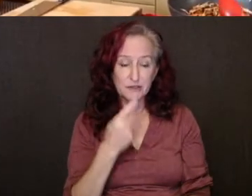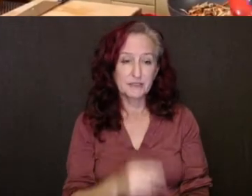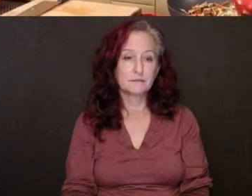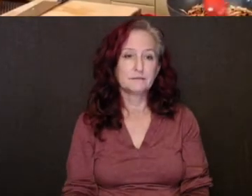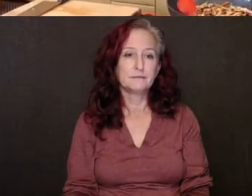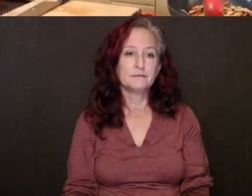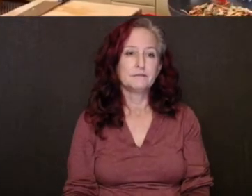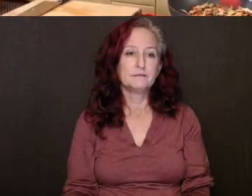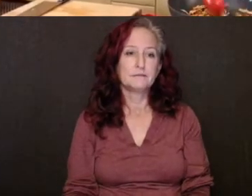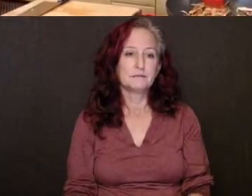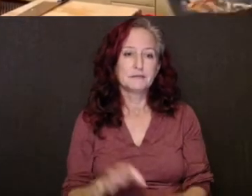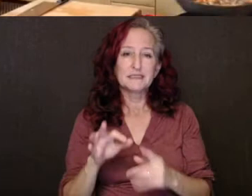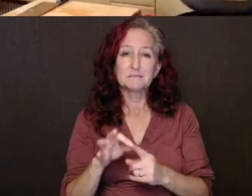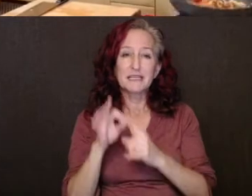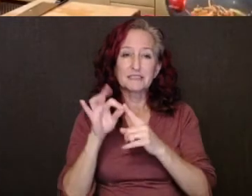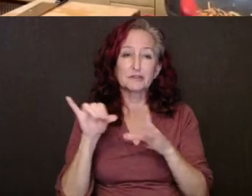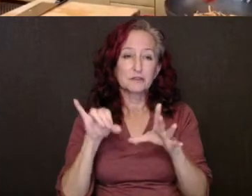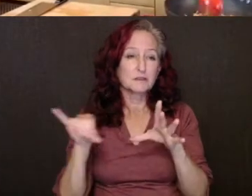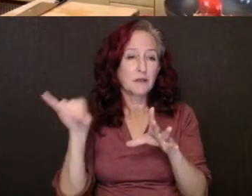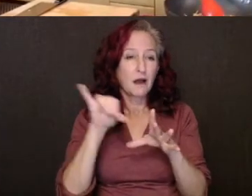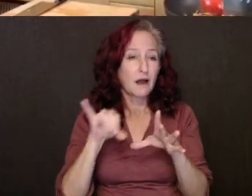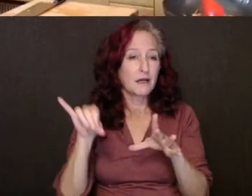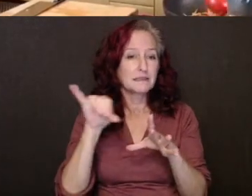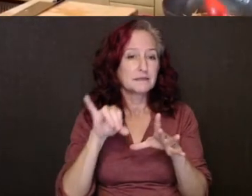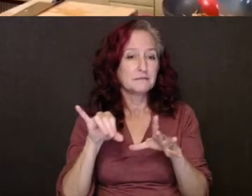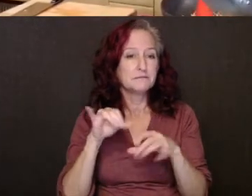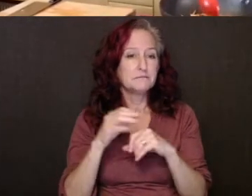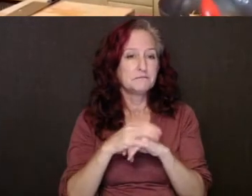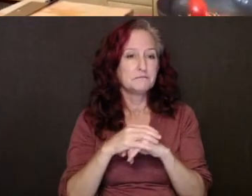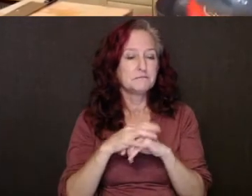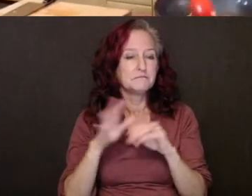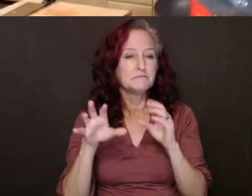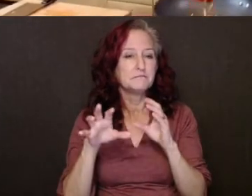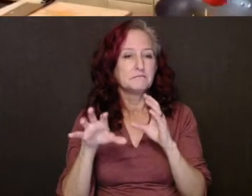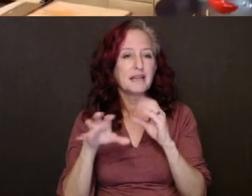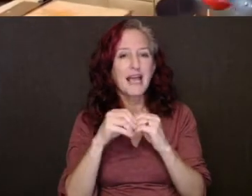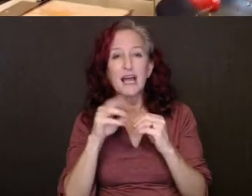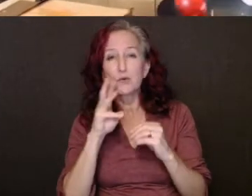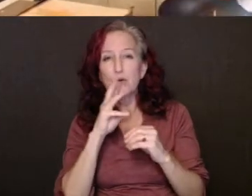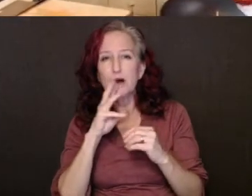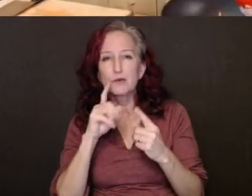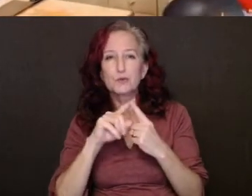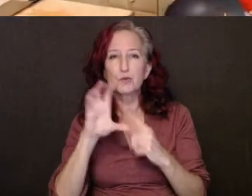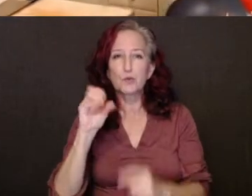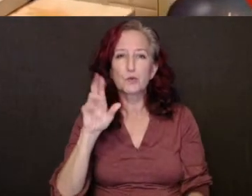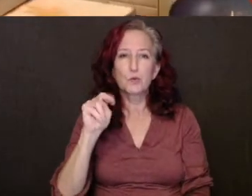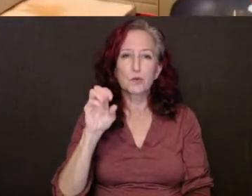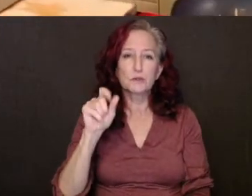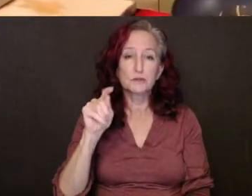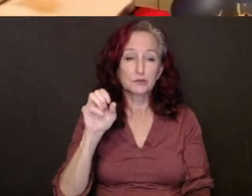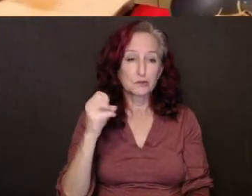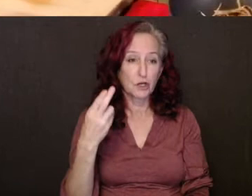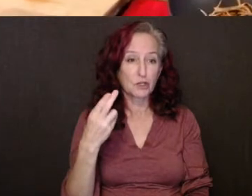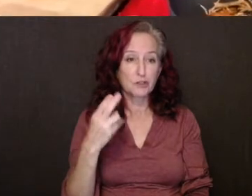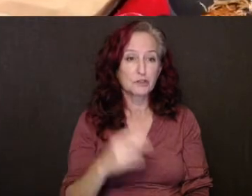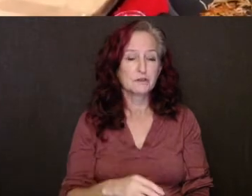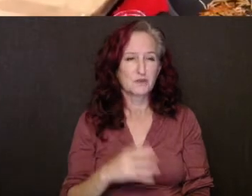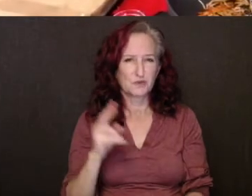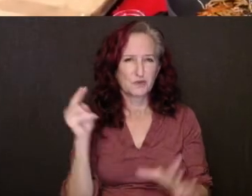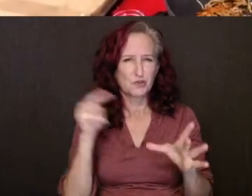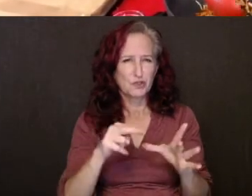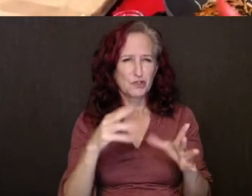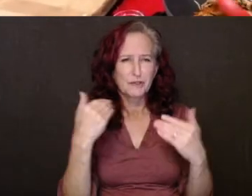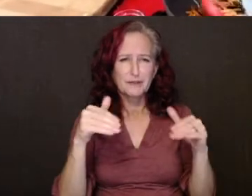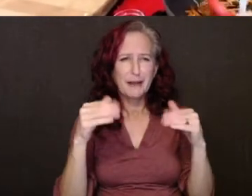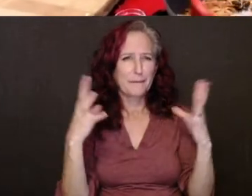different color contrast, flavor contrast. When this is all nice and done, I will thicken this up with tiny bit of cornstarch.